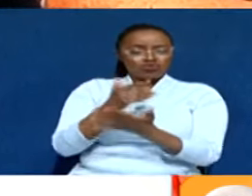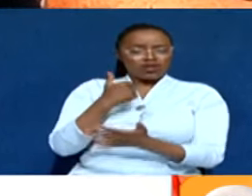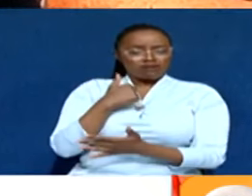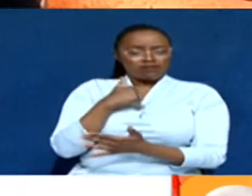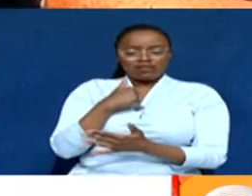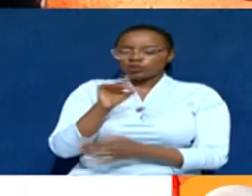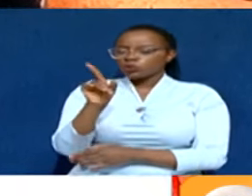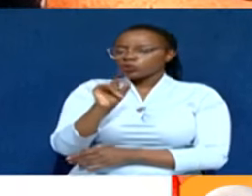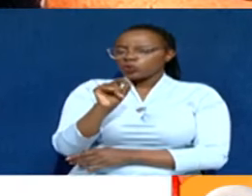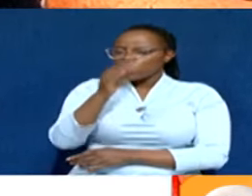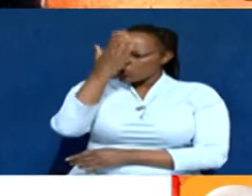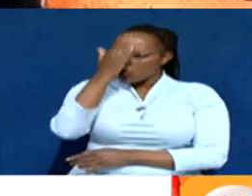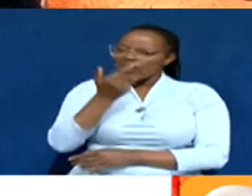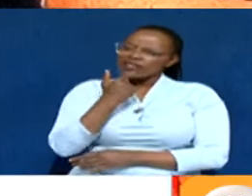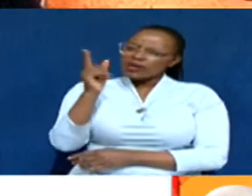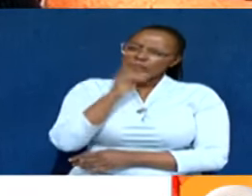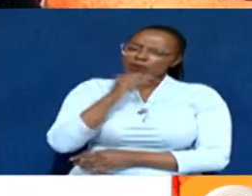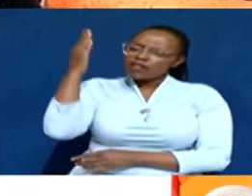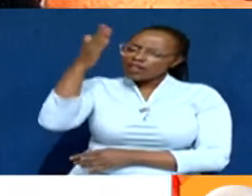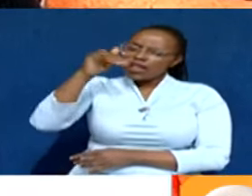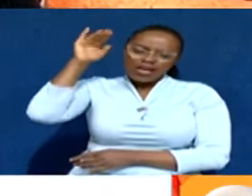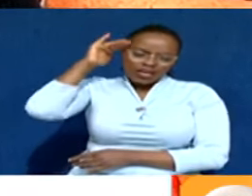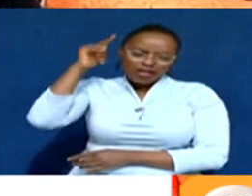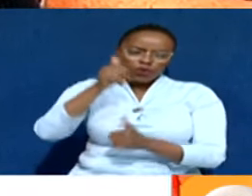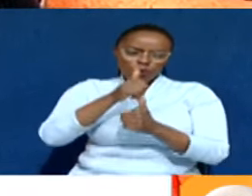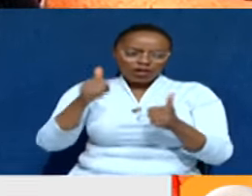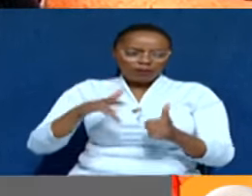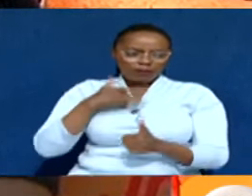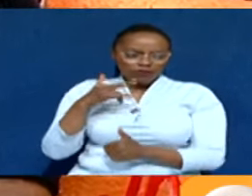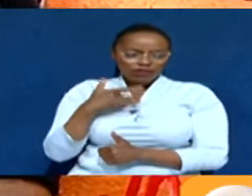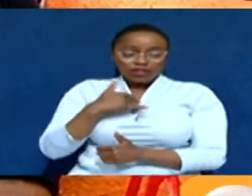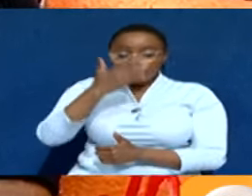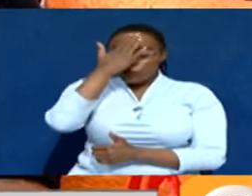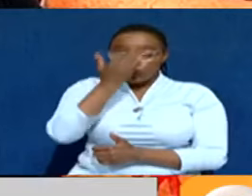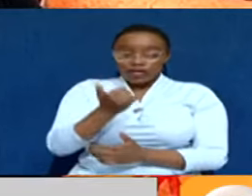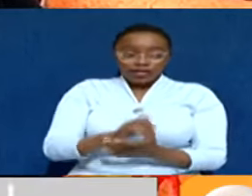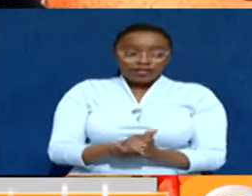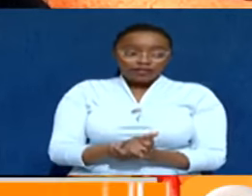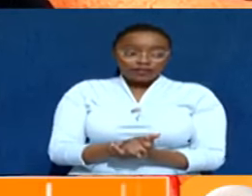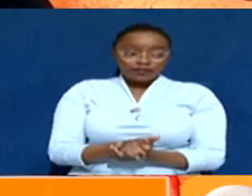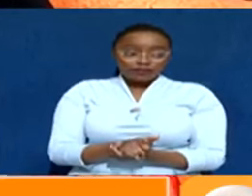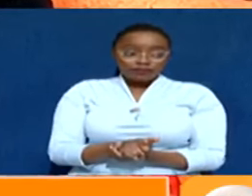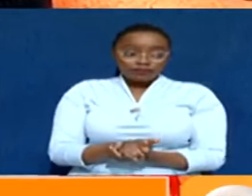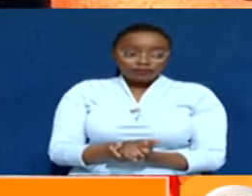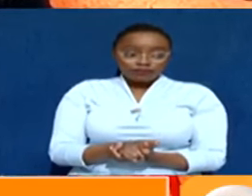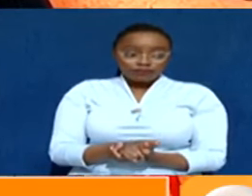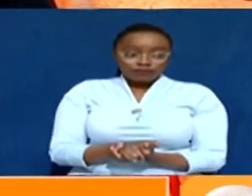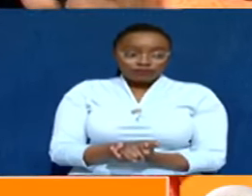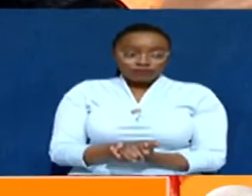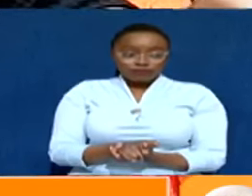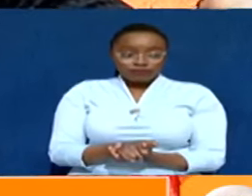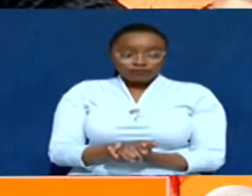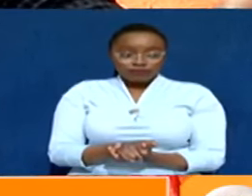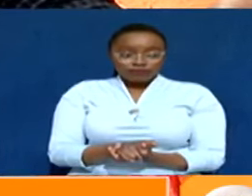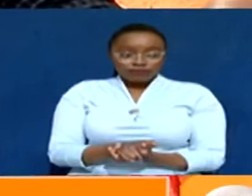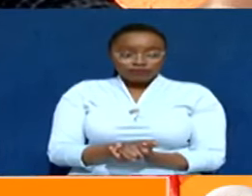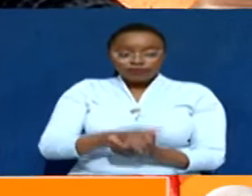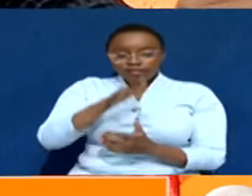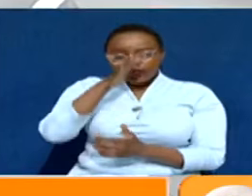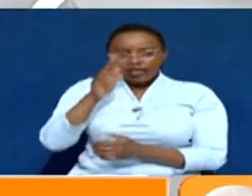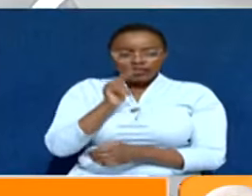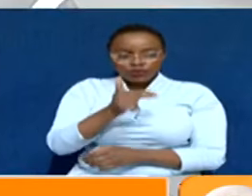that. Konini, mwambie, si mwambie na kusikiza? I don't feel that because they lie